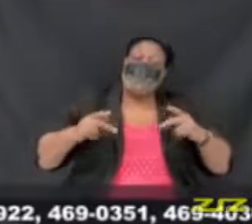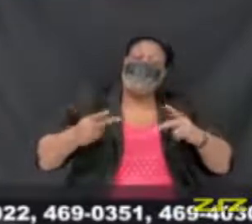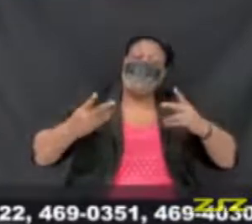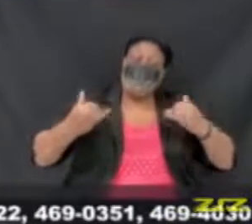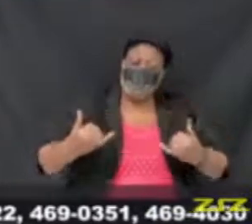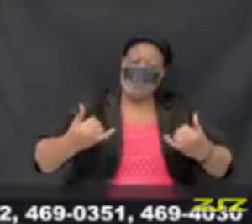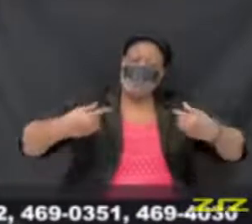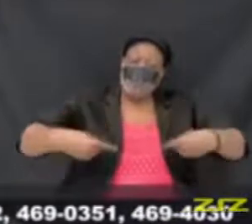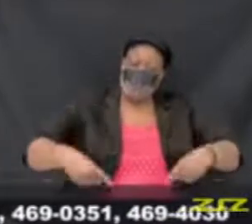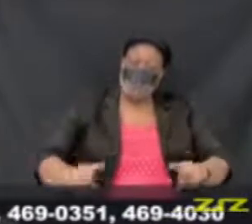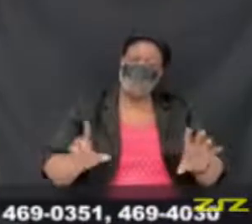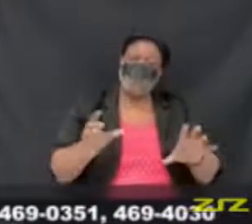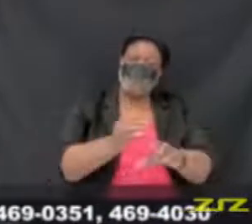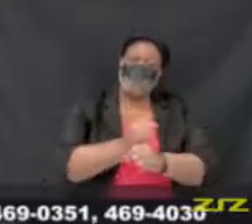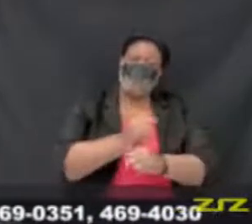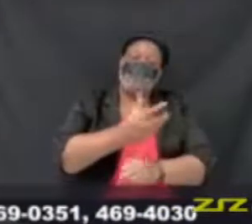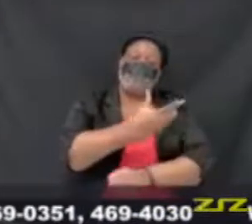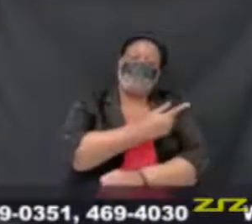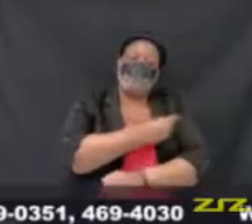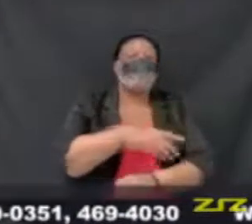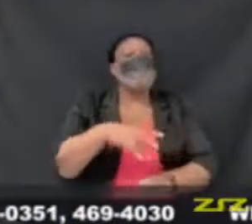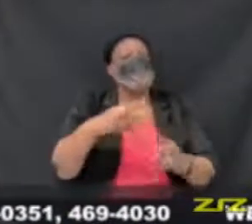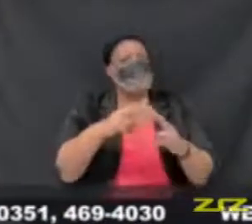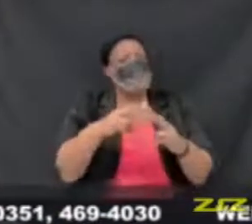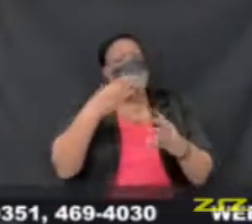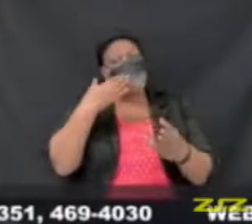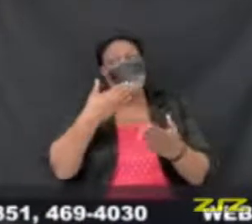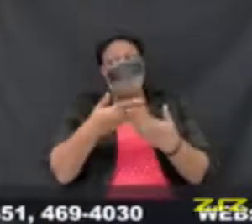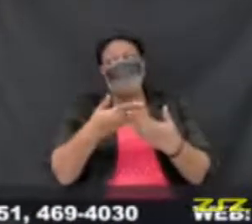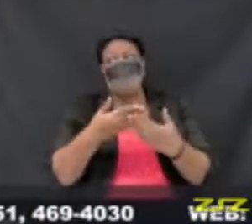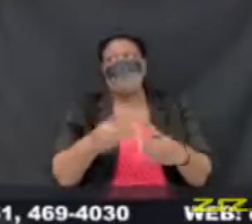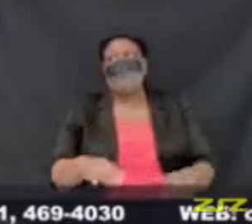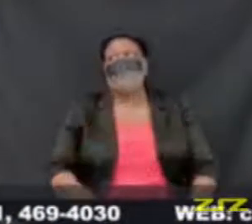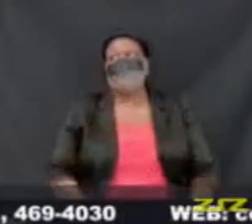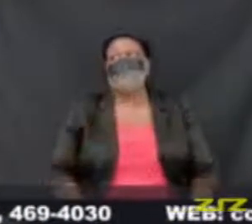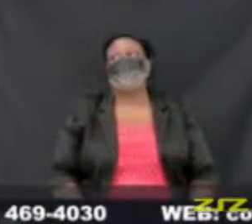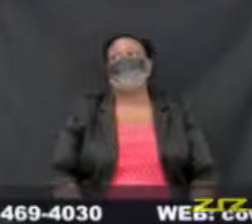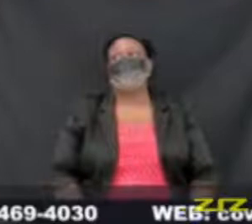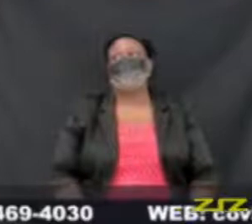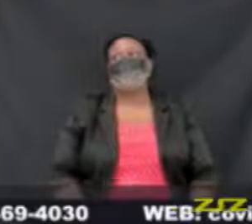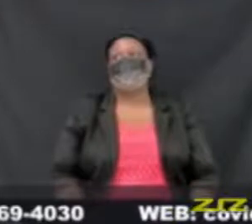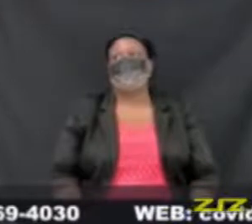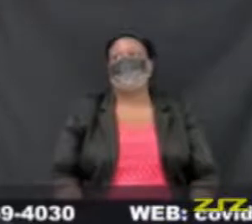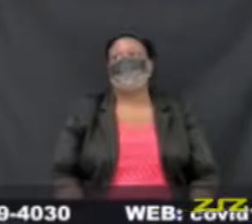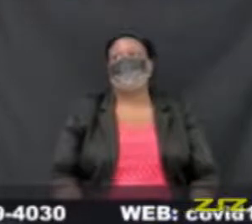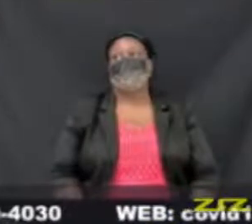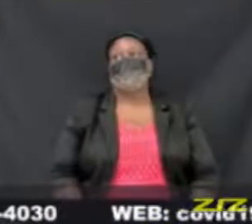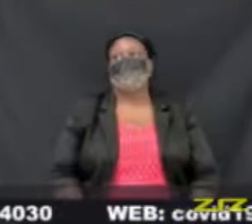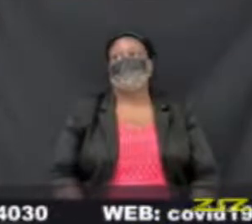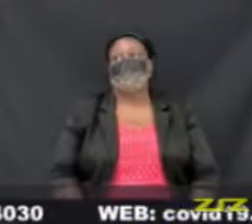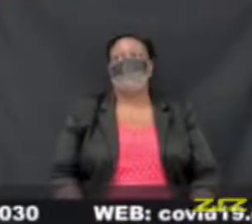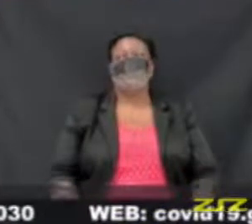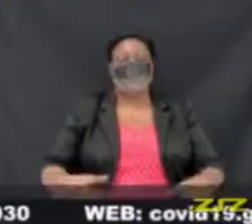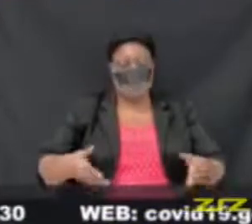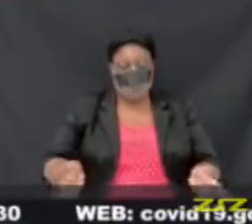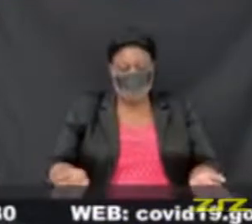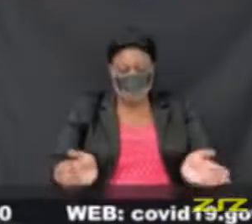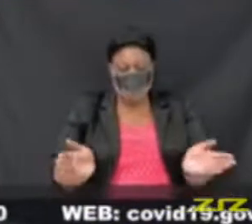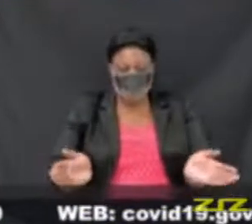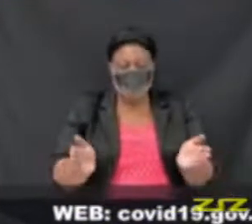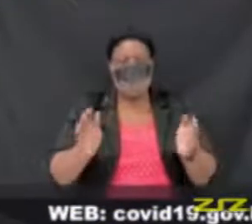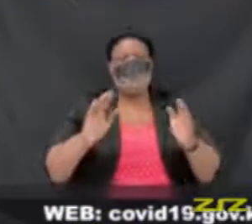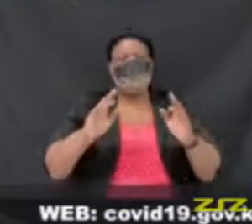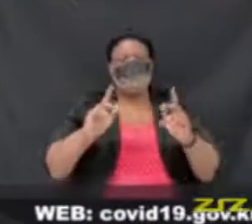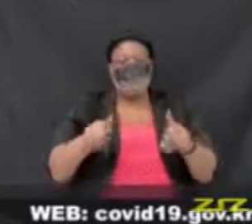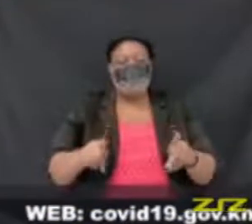commendable, and they are very active in ensuring that they get their members and